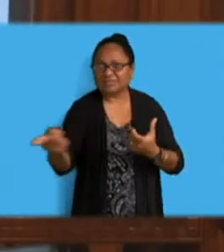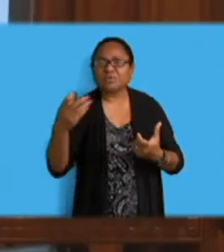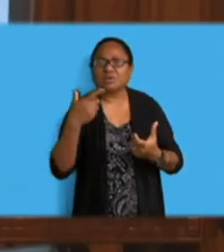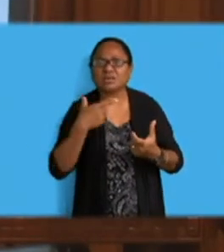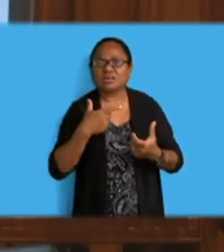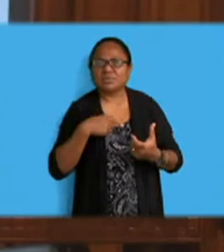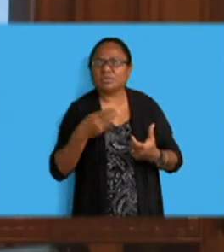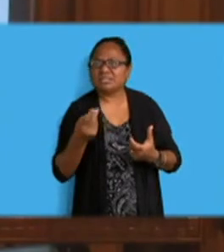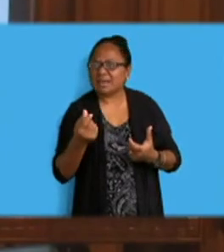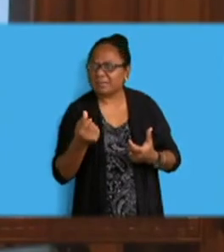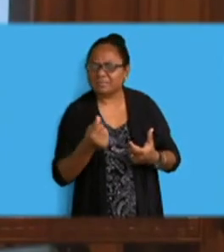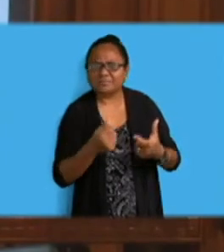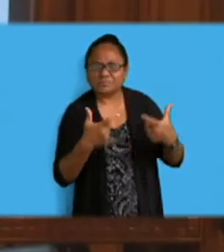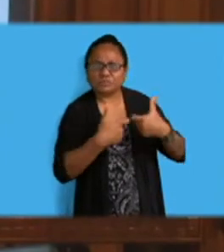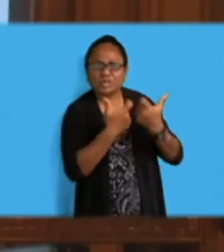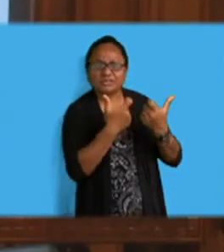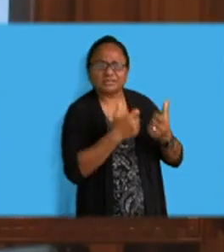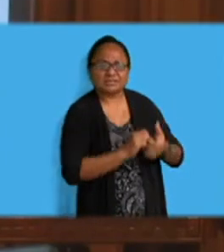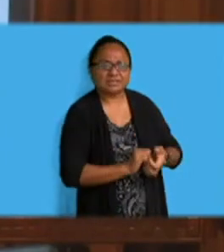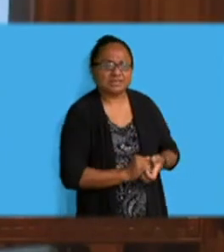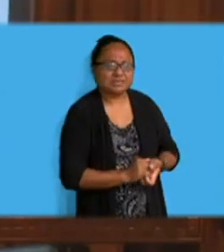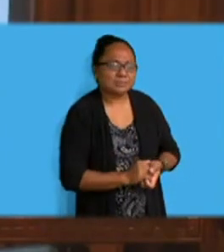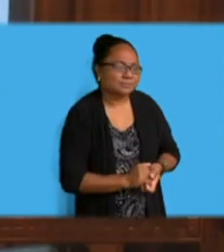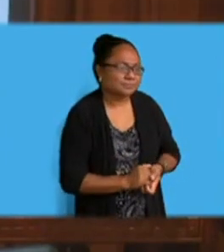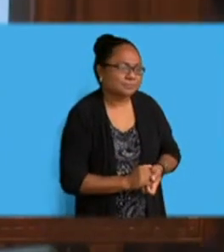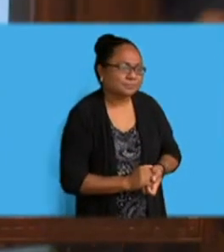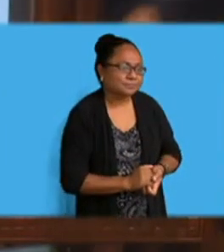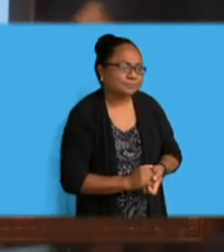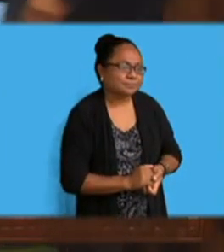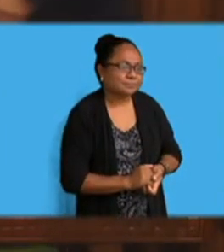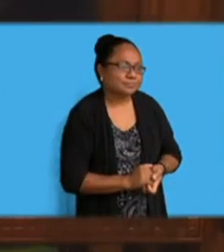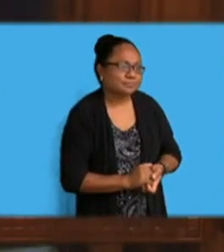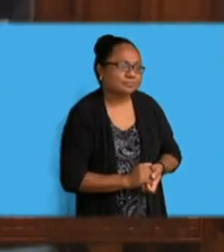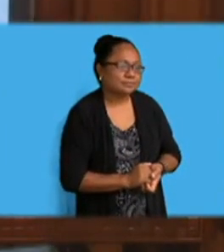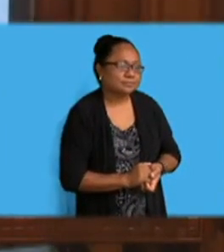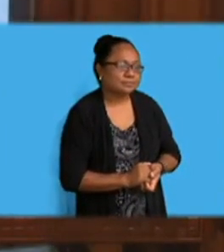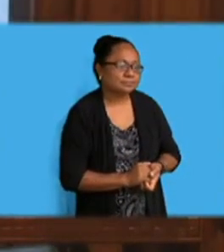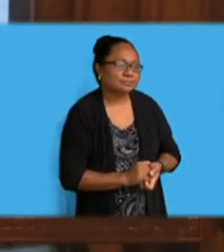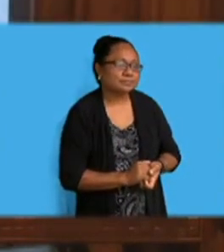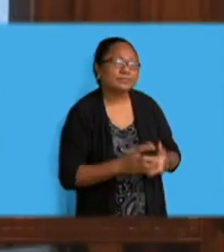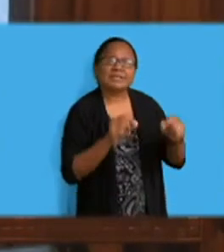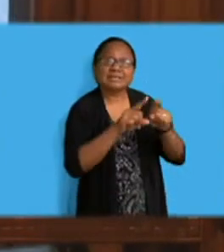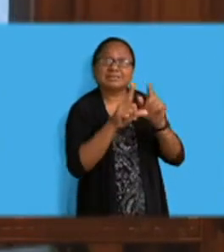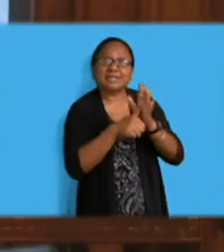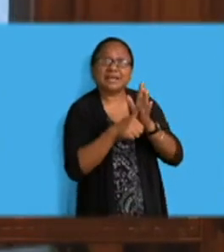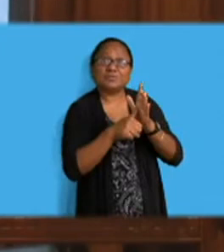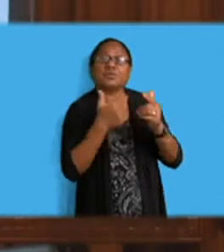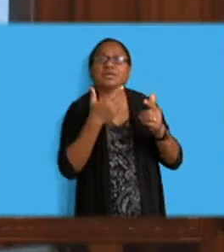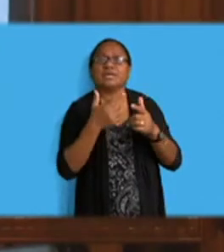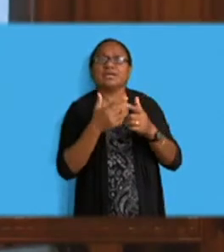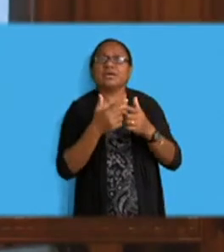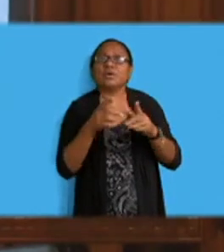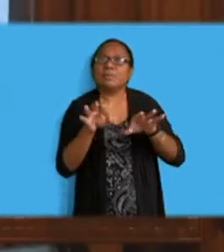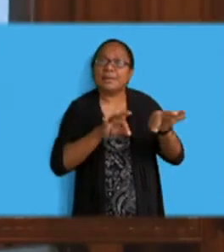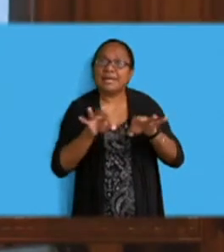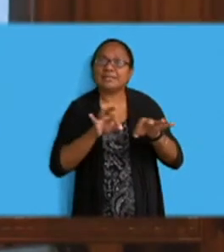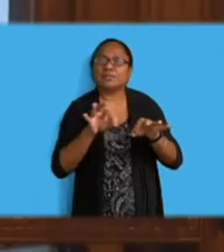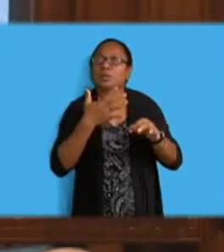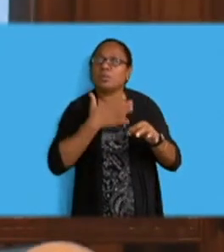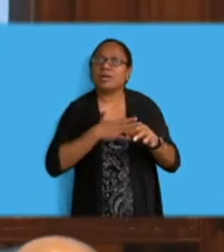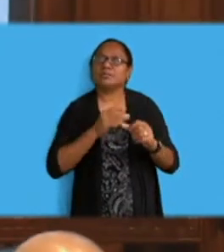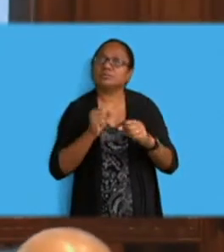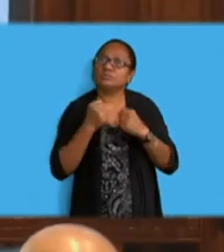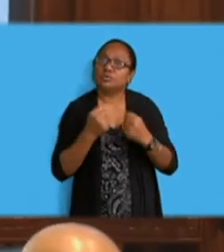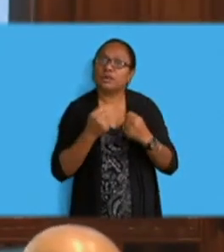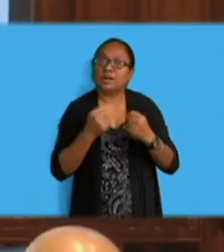ahead with the reforms along with them, while at the same time we also looked at strengthening partnerships with them.